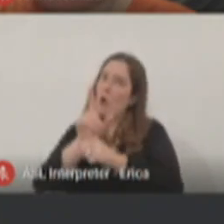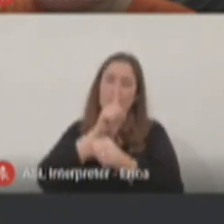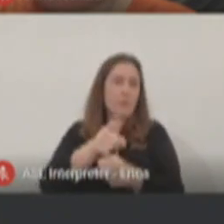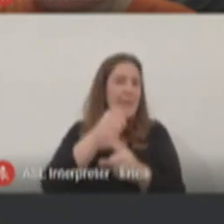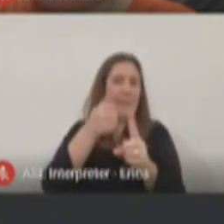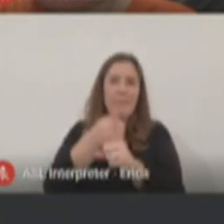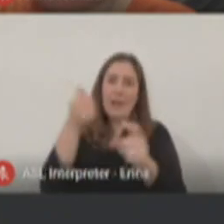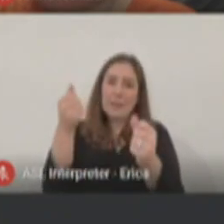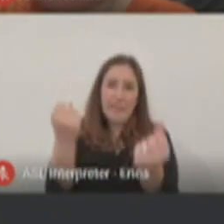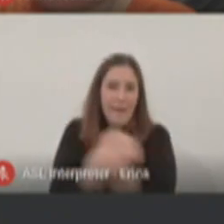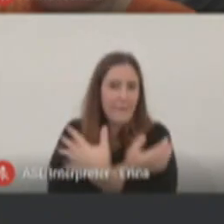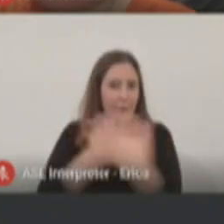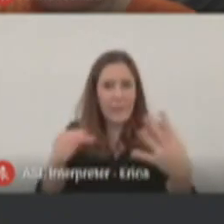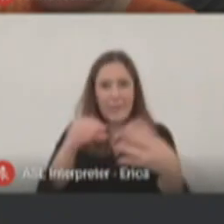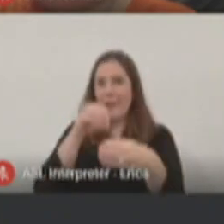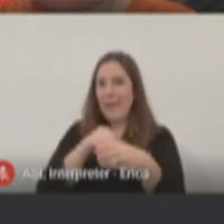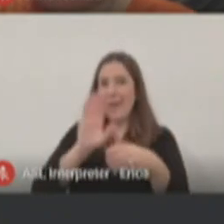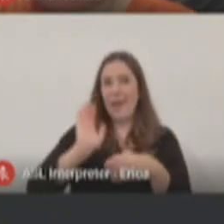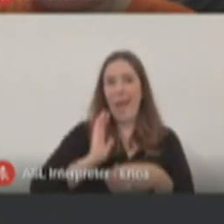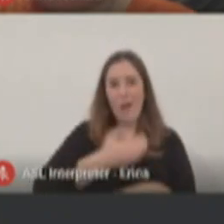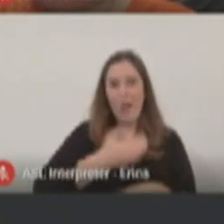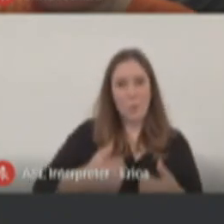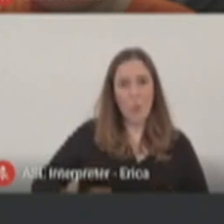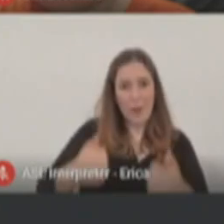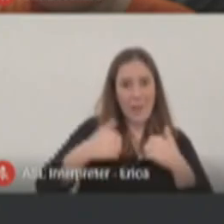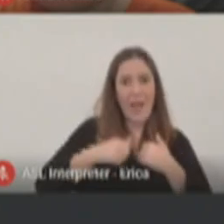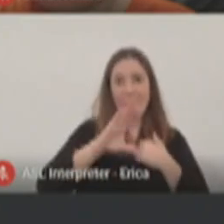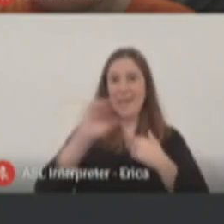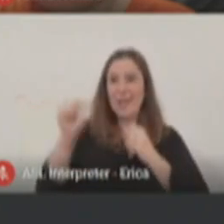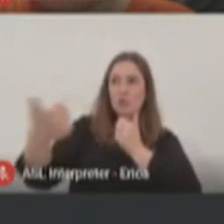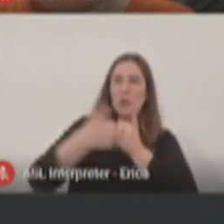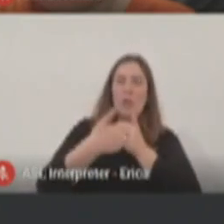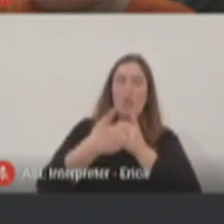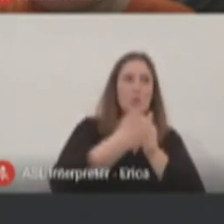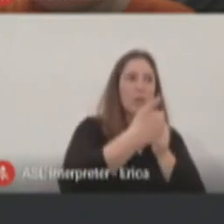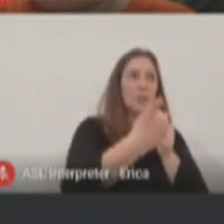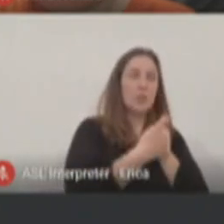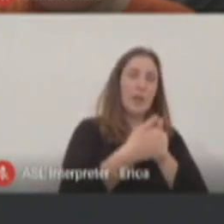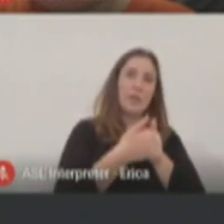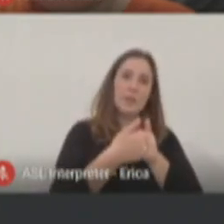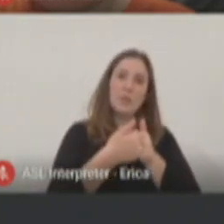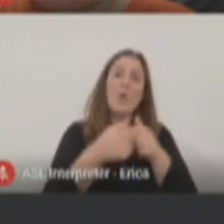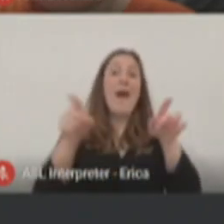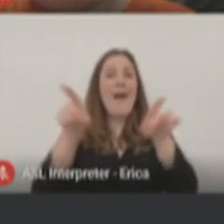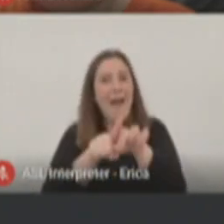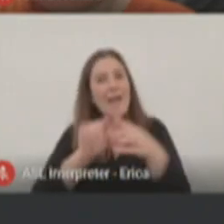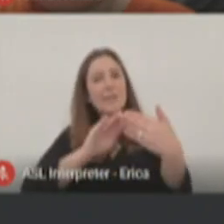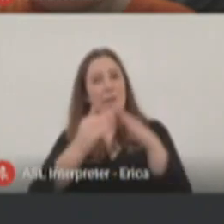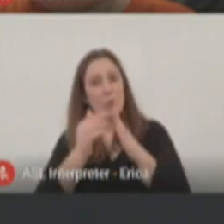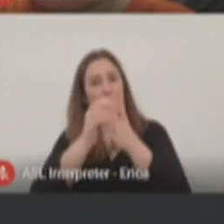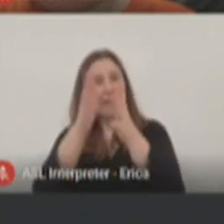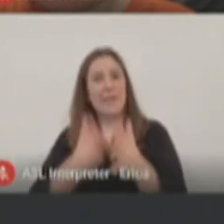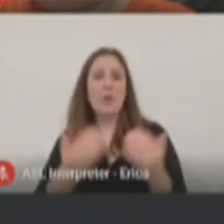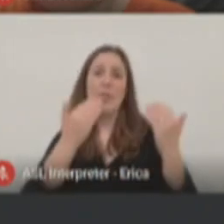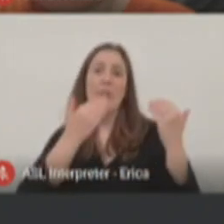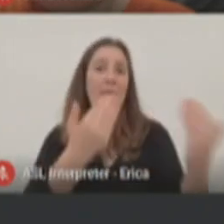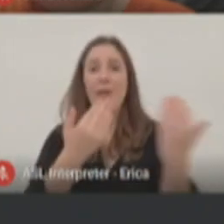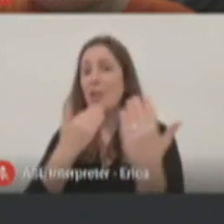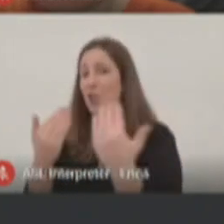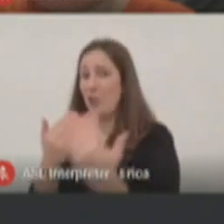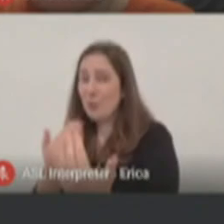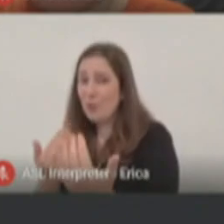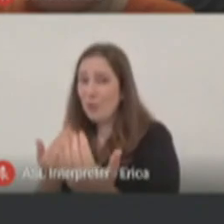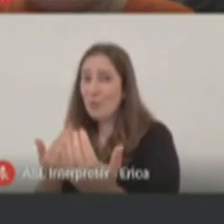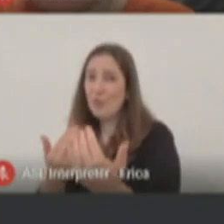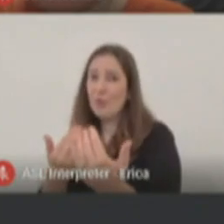in this city, and it's challenged us in many, many ways. So I want to say as community leaders, thank you for the work you're doing on behalf of the